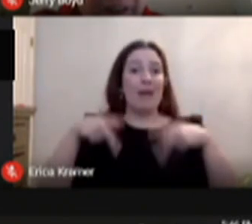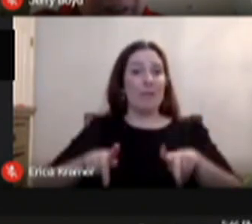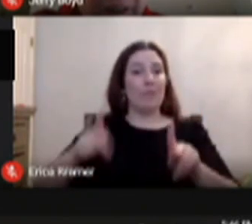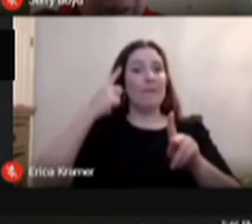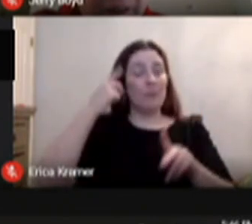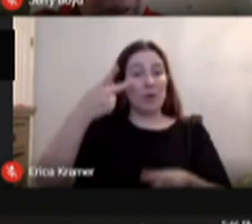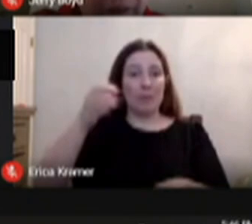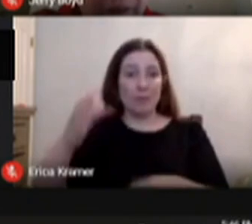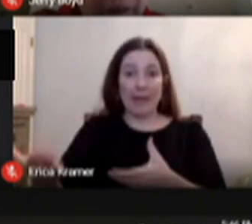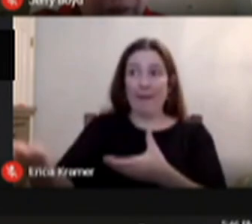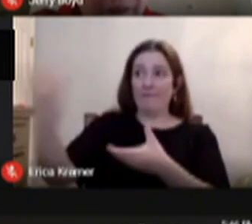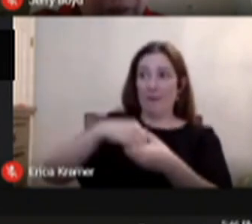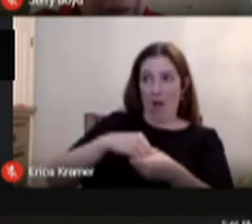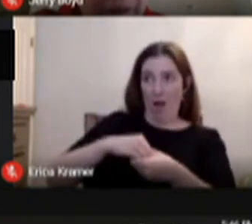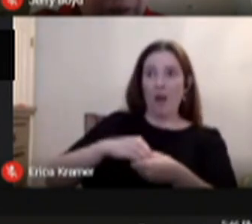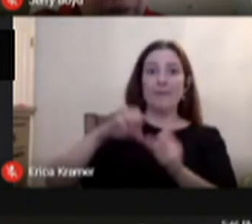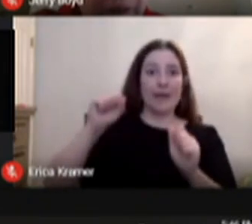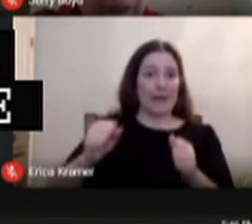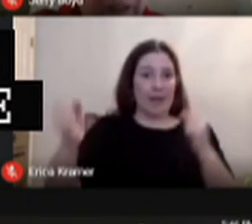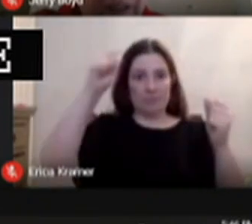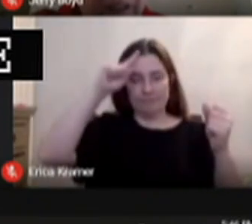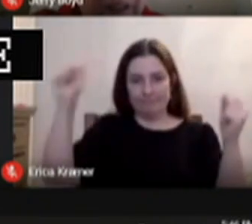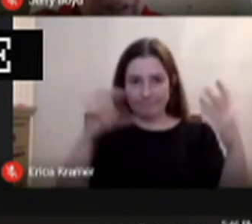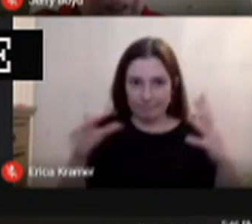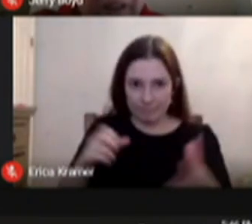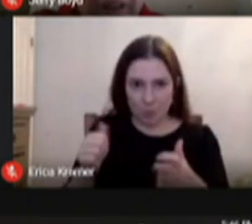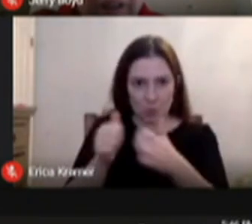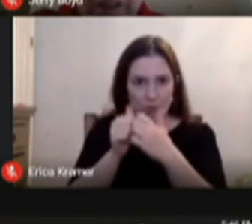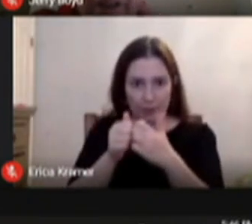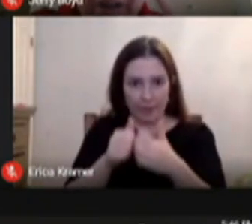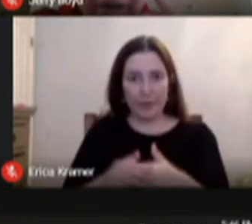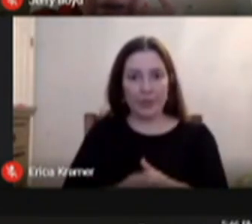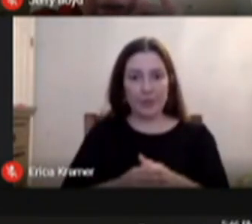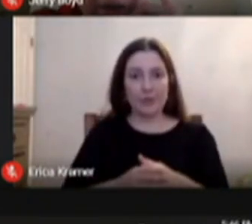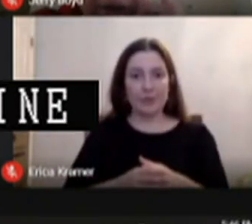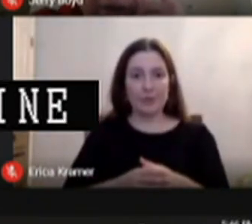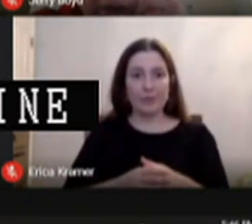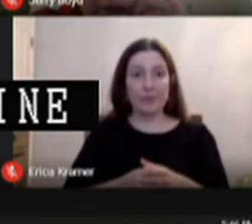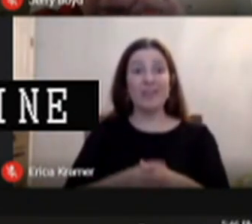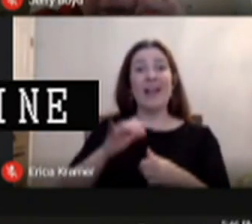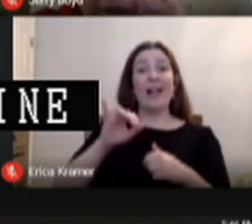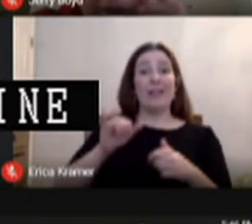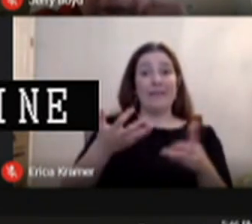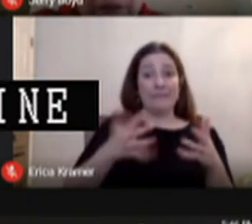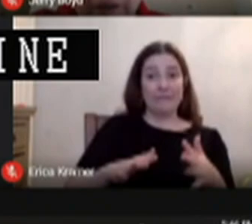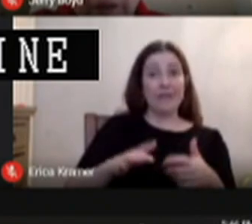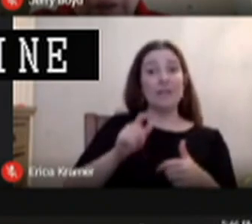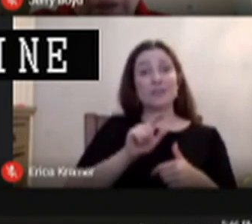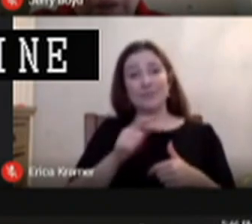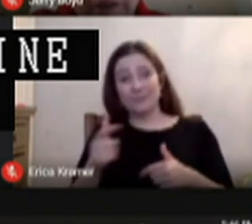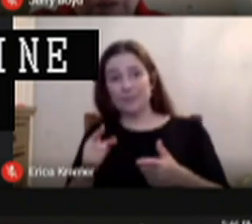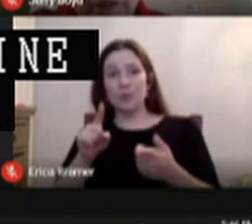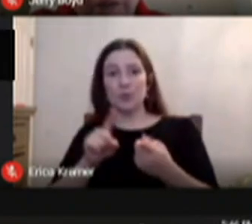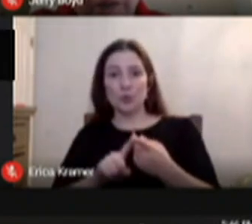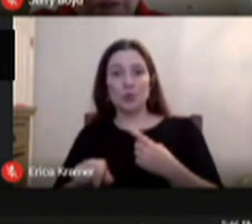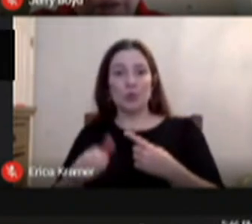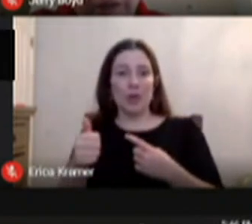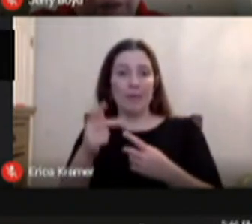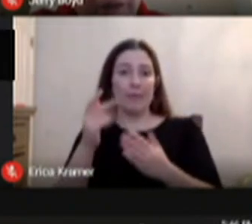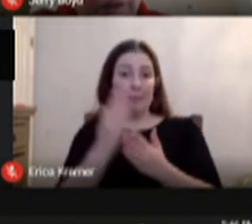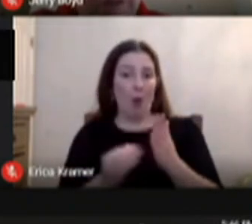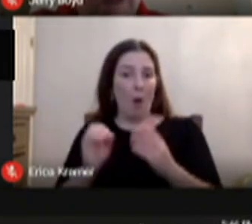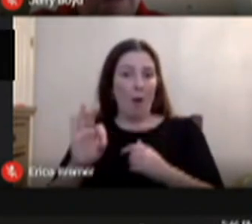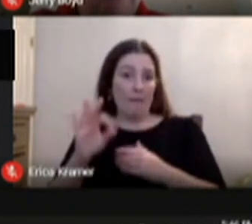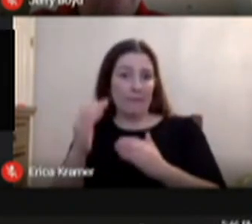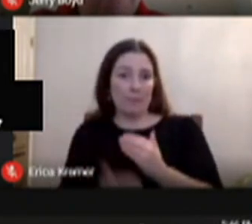process. We went through a concept refinement process where we looked at many different options, revised those and refined those